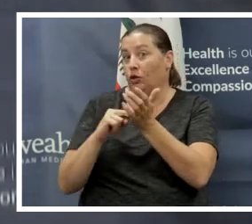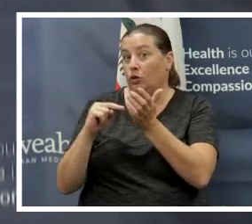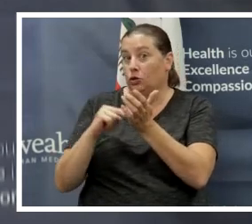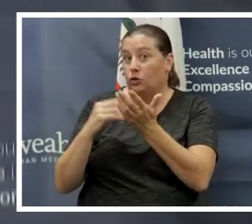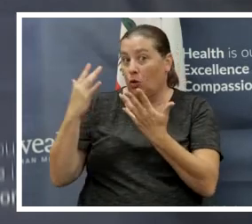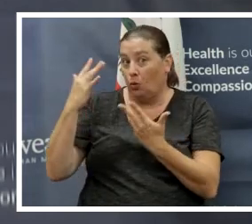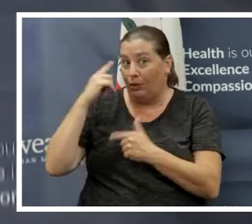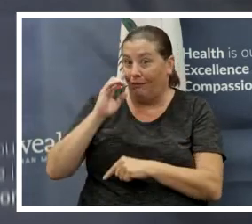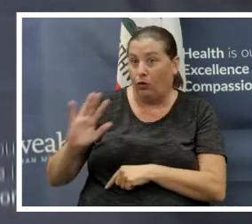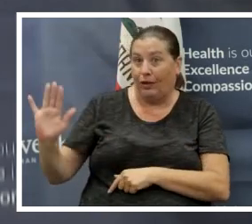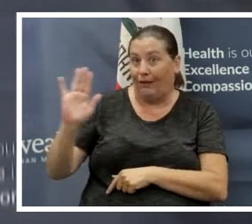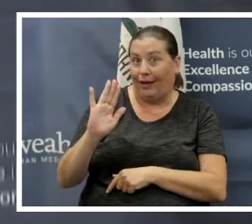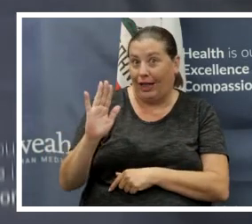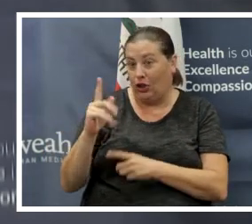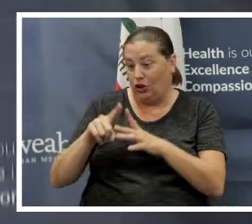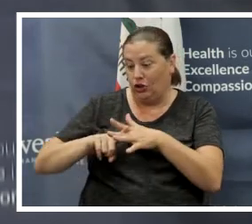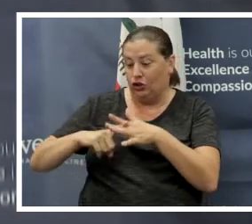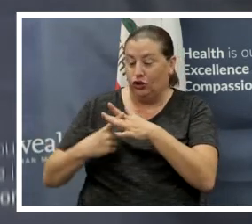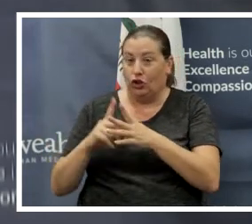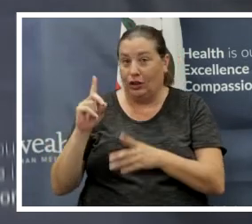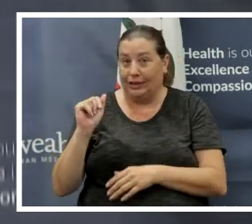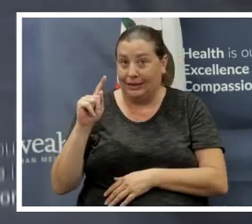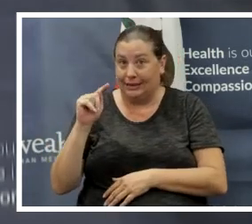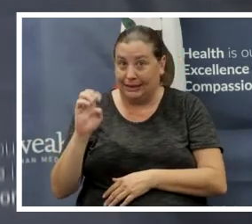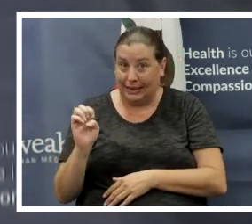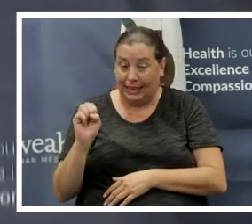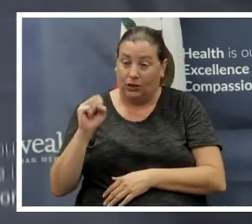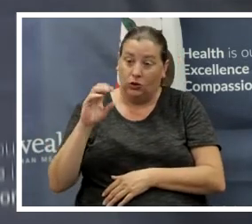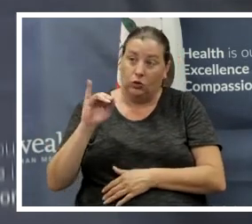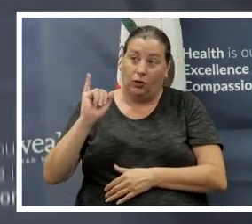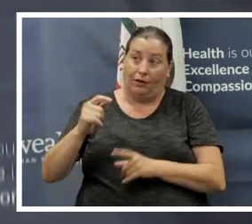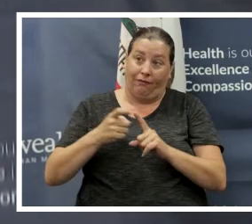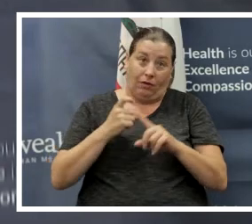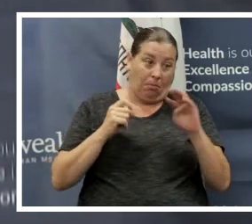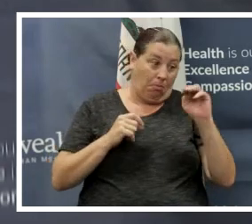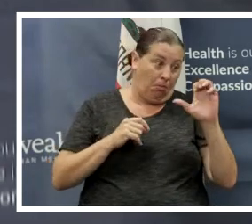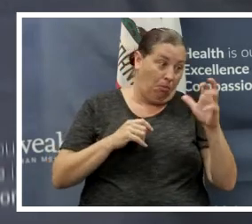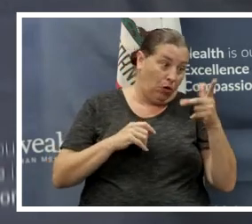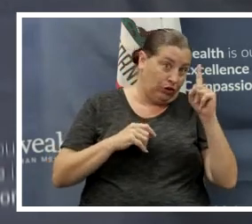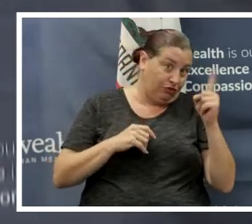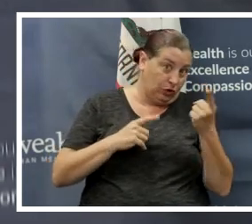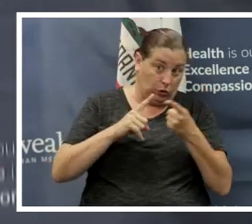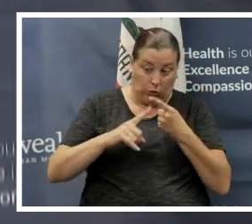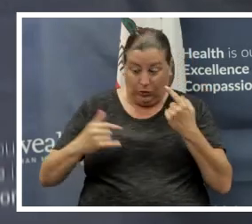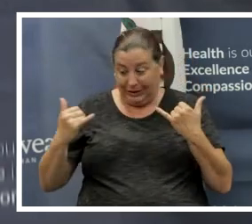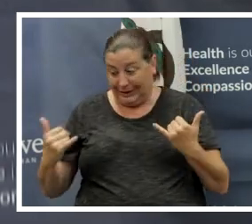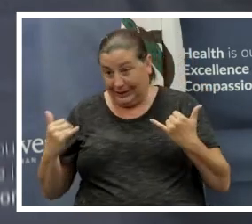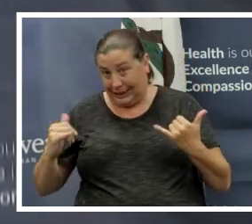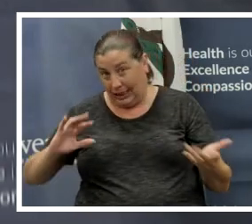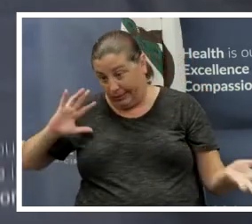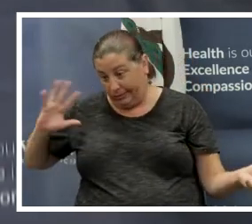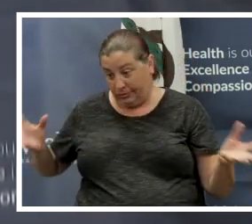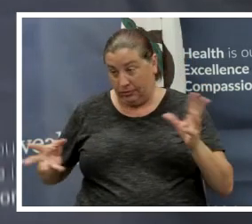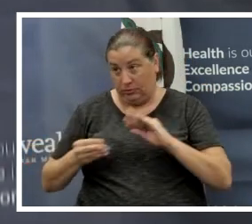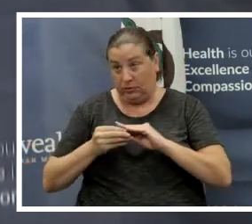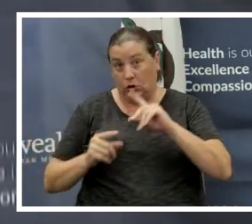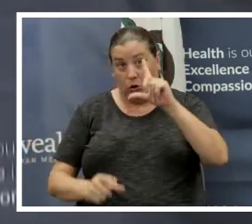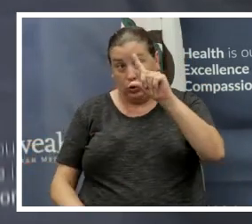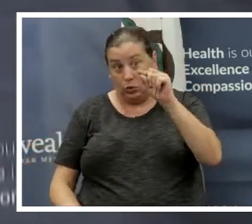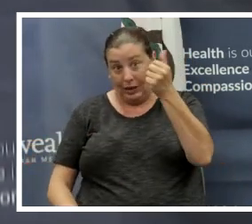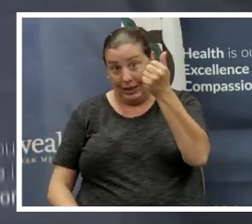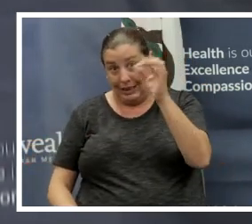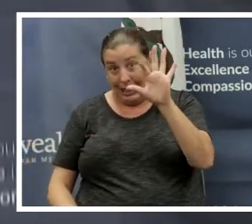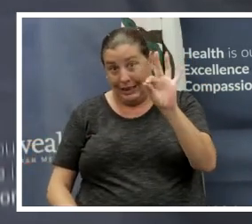pending start date. And just to put that in perspective, so that's just from March 1st to now. In all of 2019,